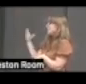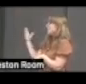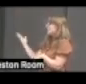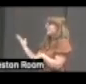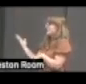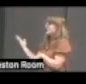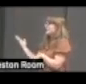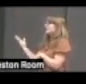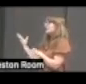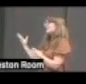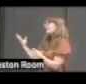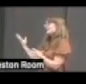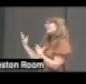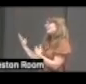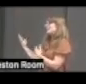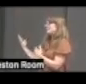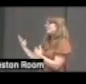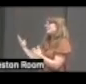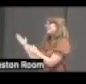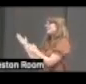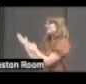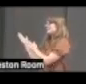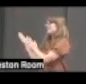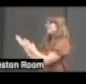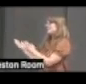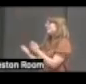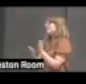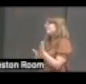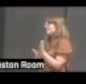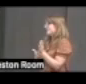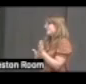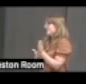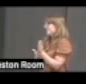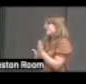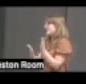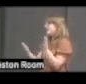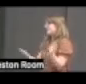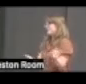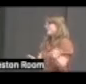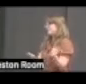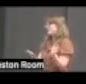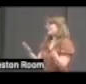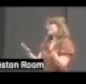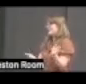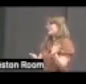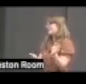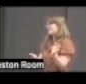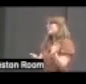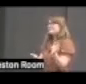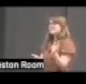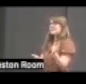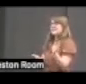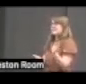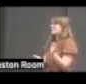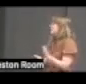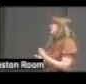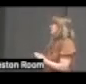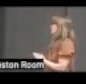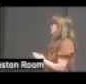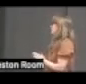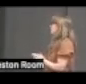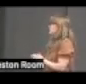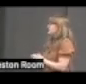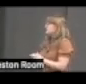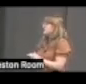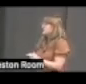were blasé. So in a way, scientifically, we had already subsetted out the most aggressive negatives. So some